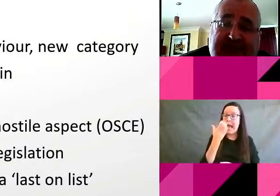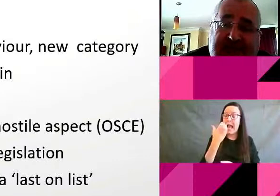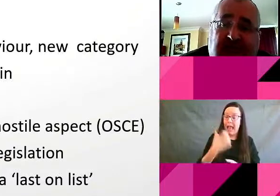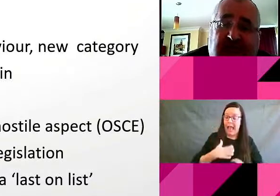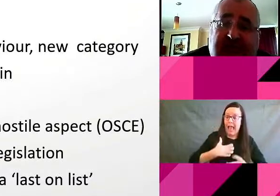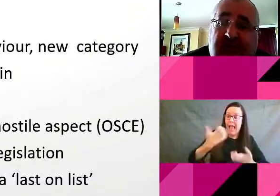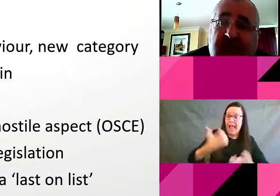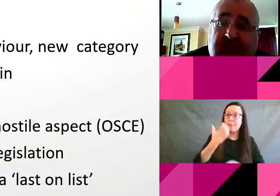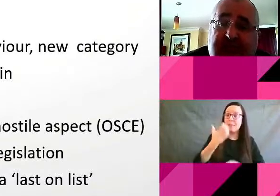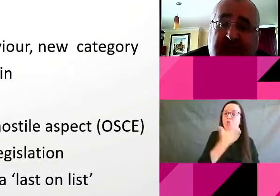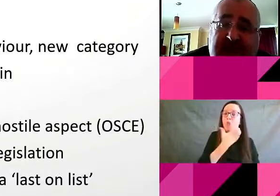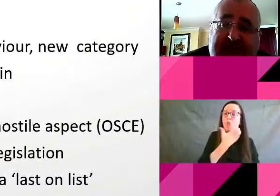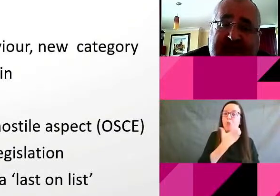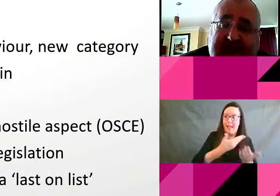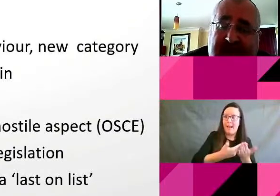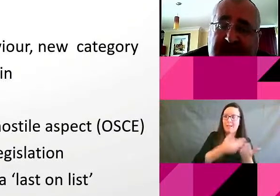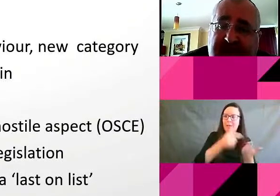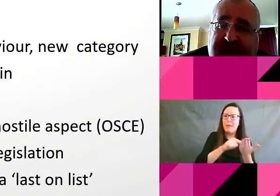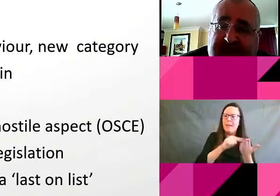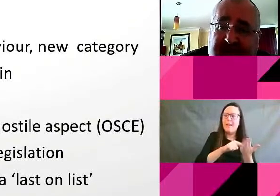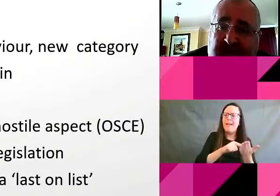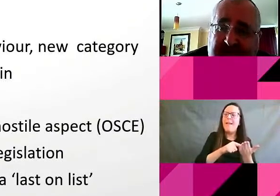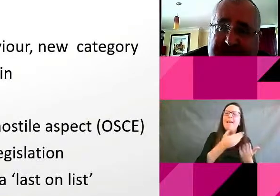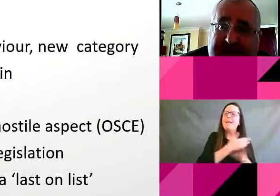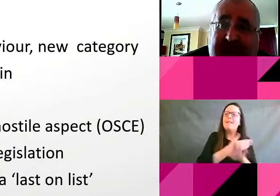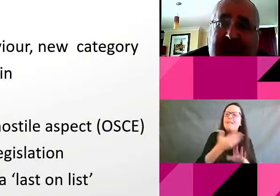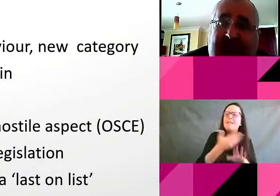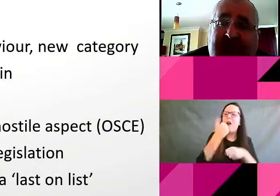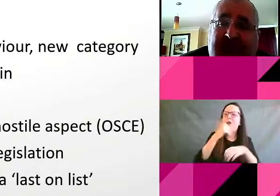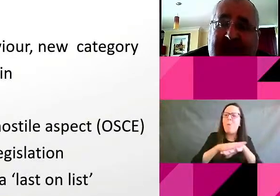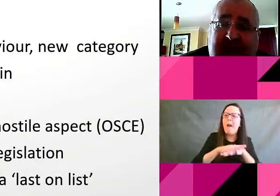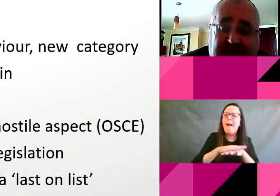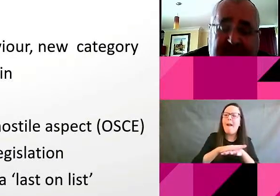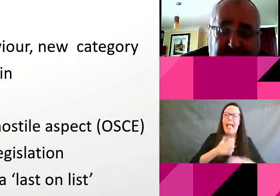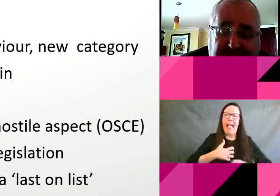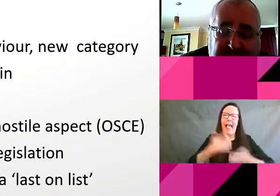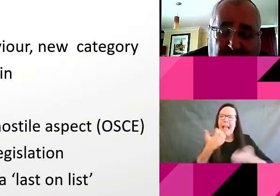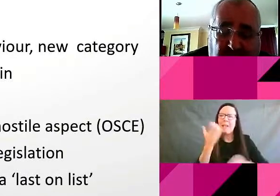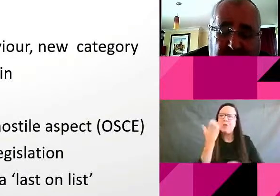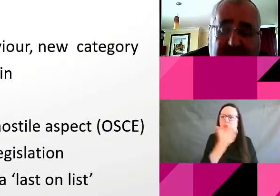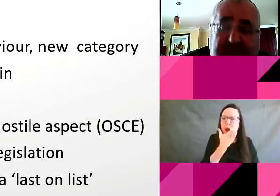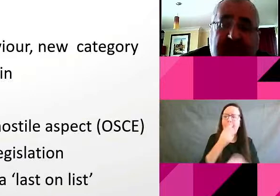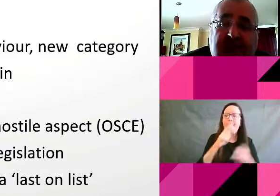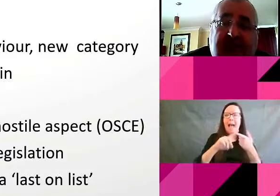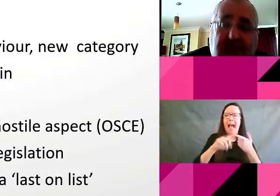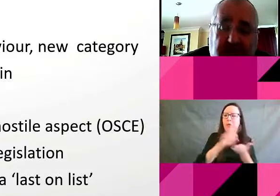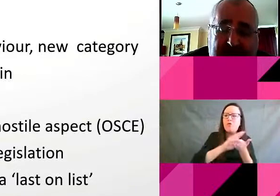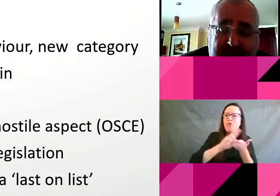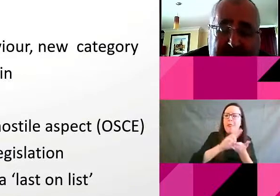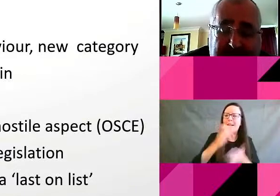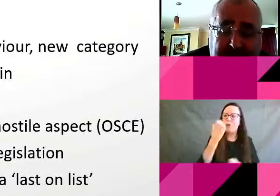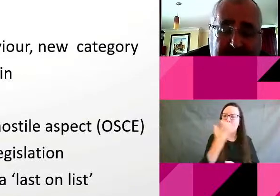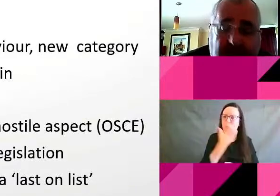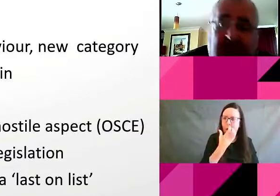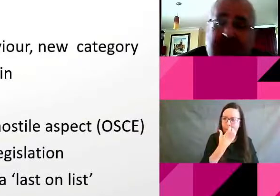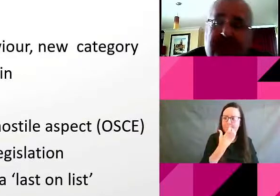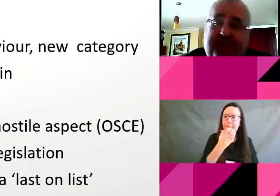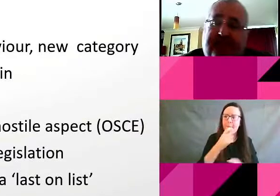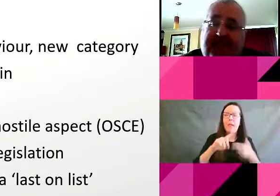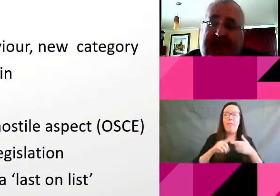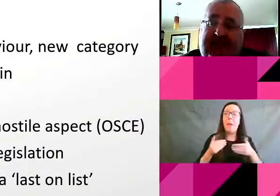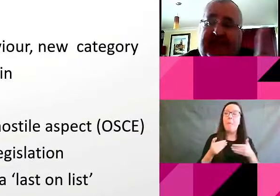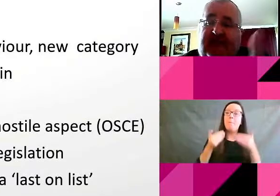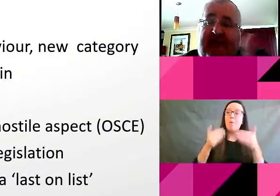to start with racist and religious crimes and then have moved on to